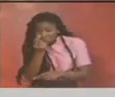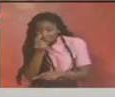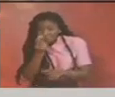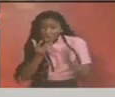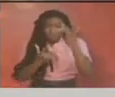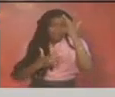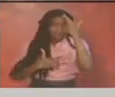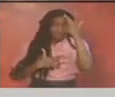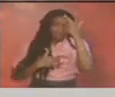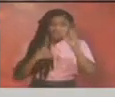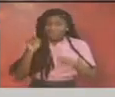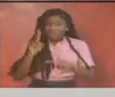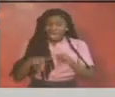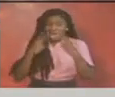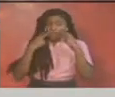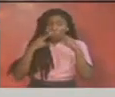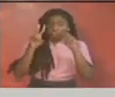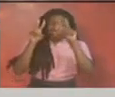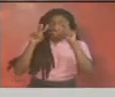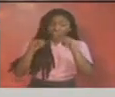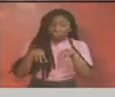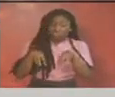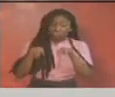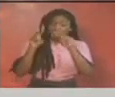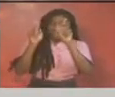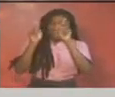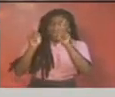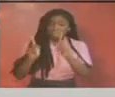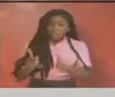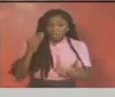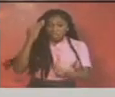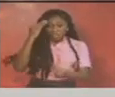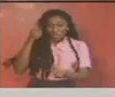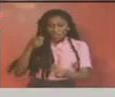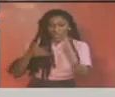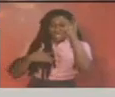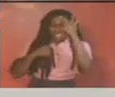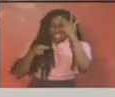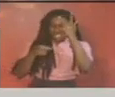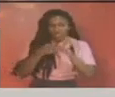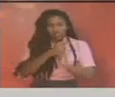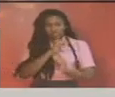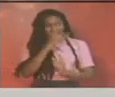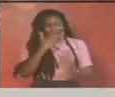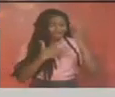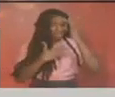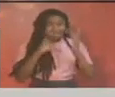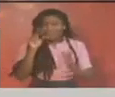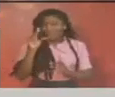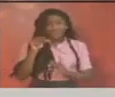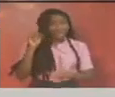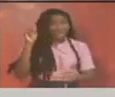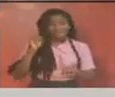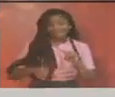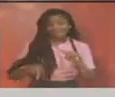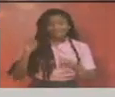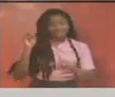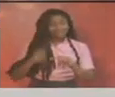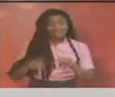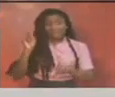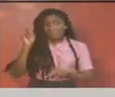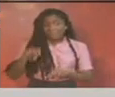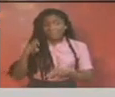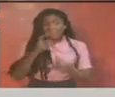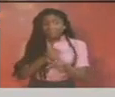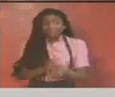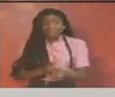they are infected. There's spread from asymptomatic persons, which we know. So you have to take the precautions in all